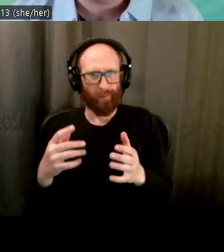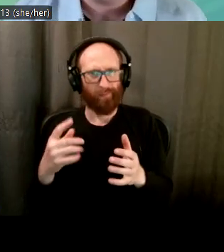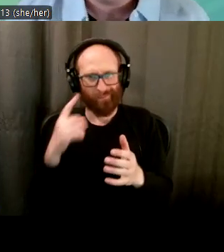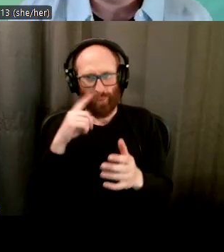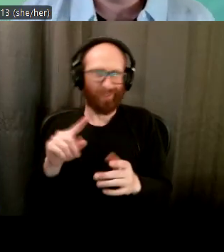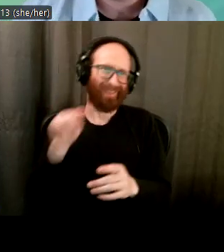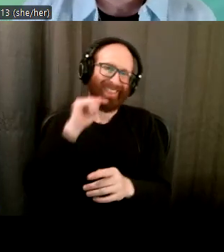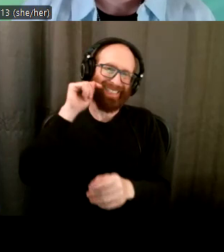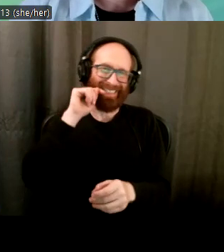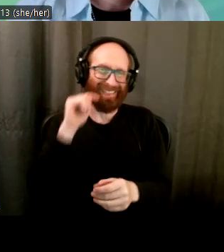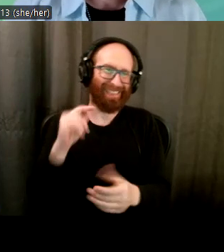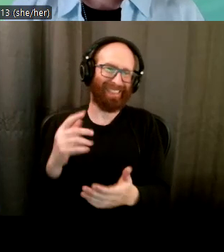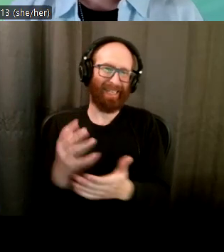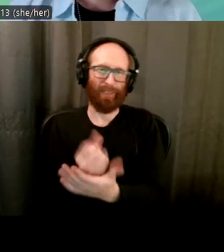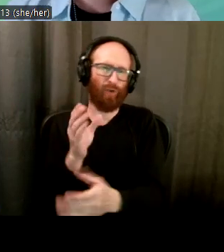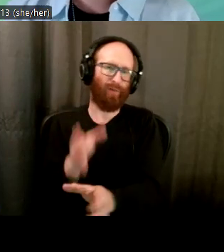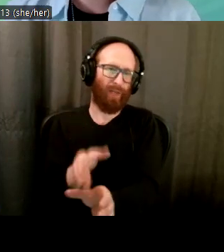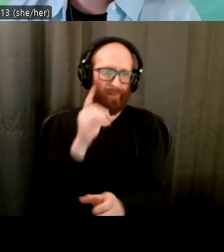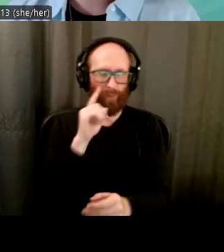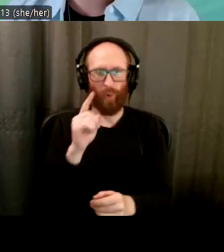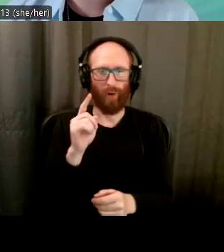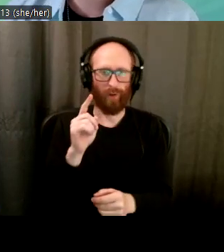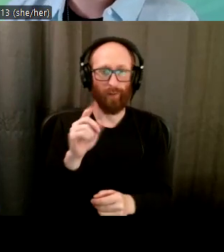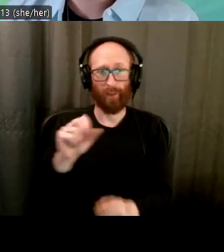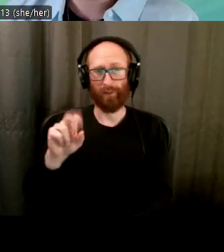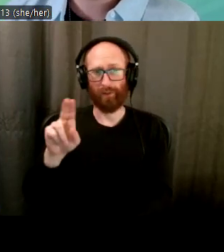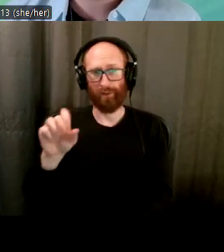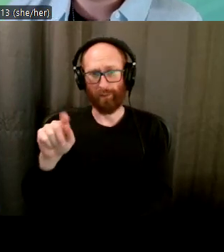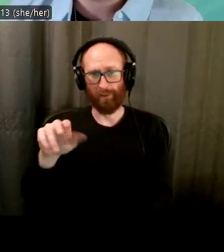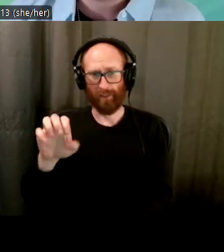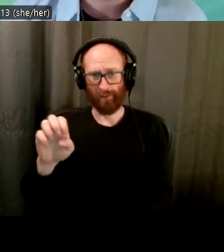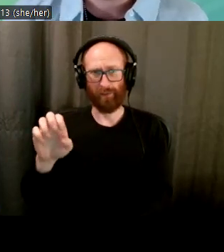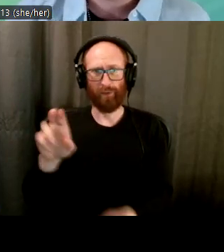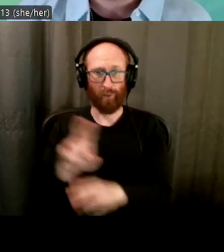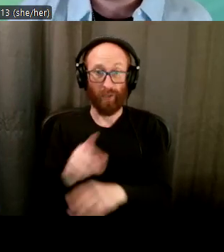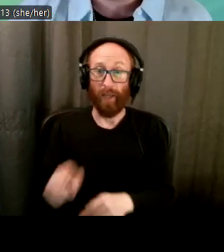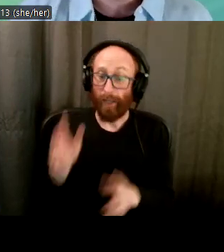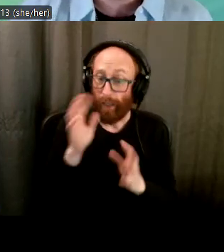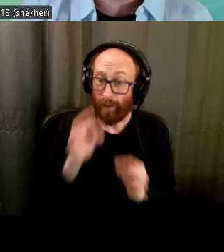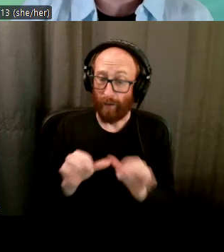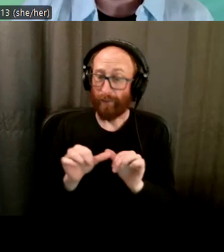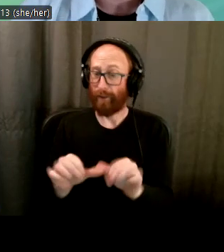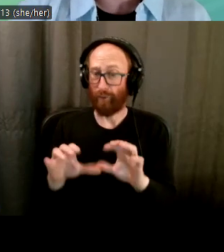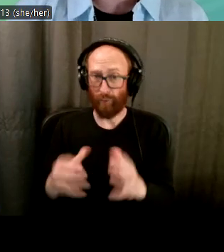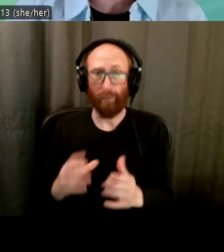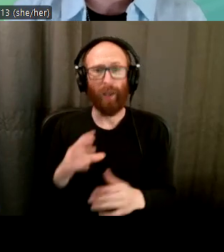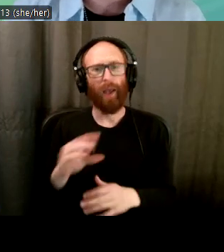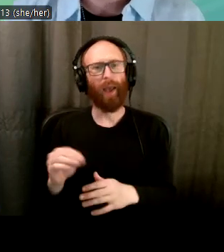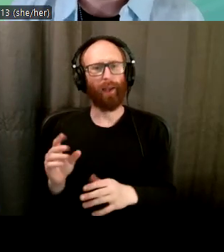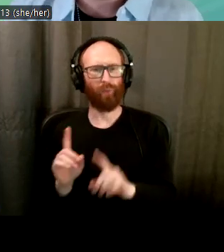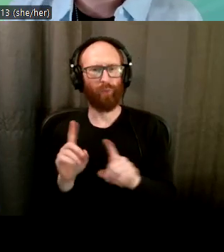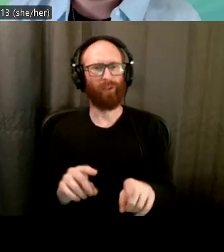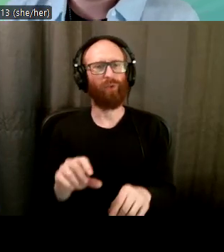use. He actually elected to continue our groups and attend the Affected Others group for